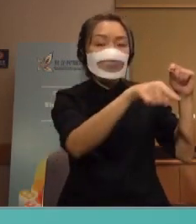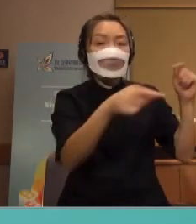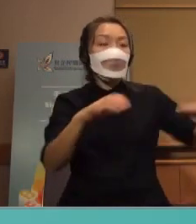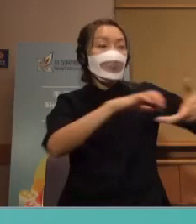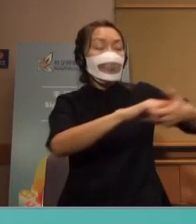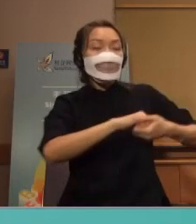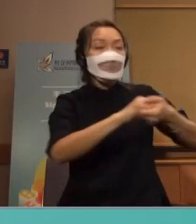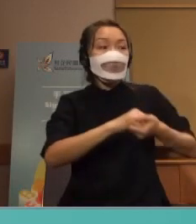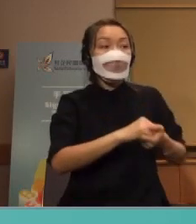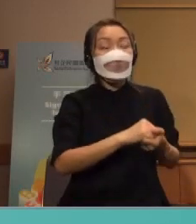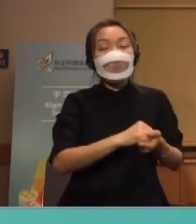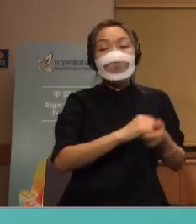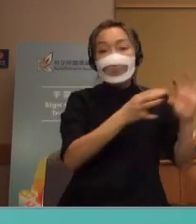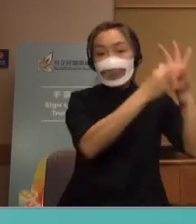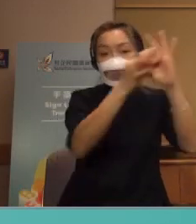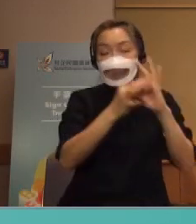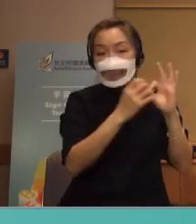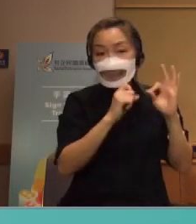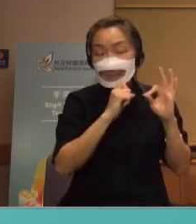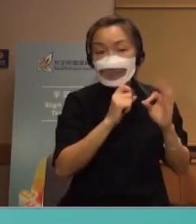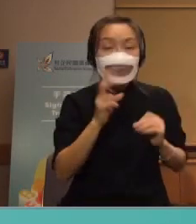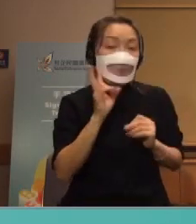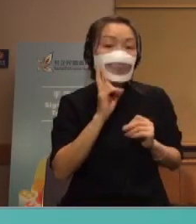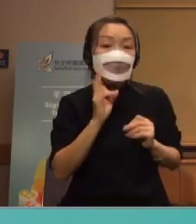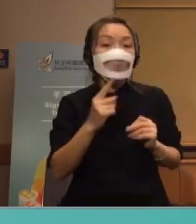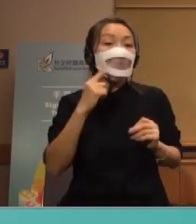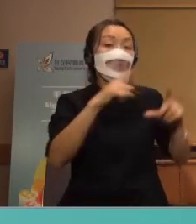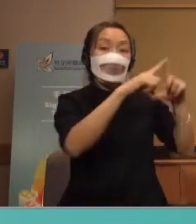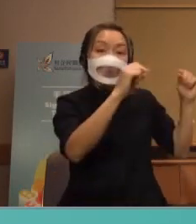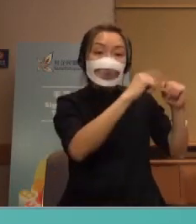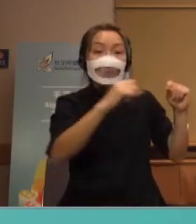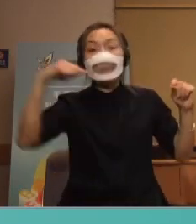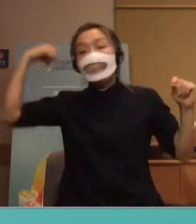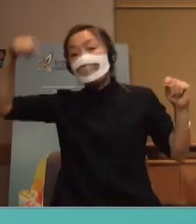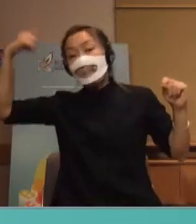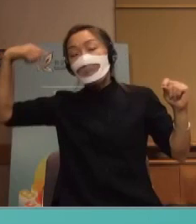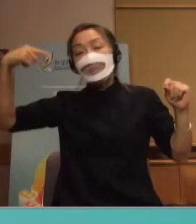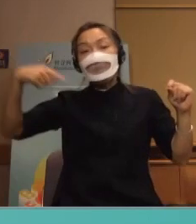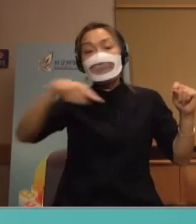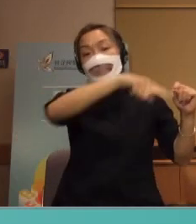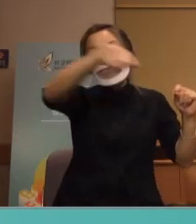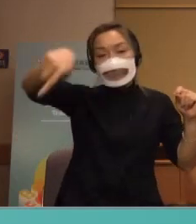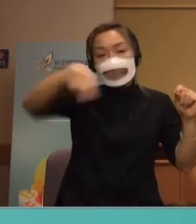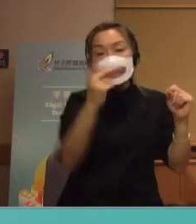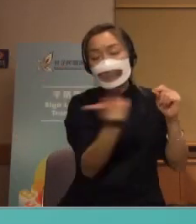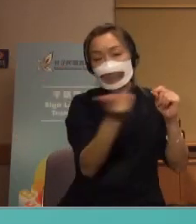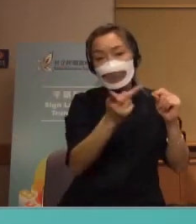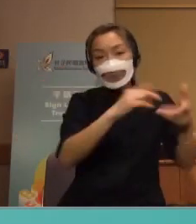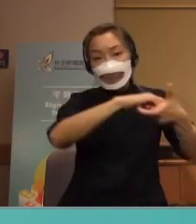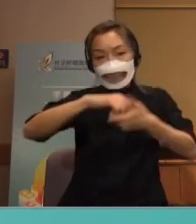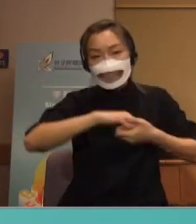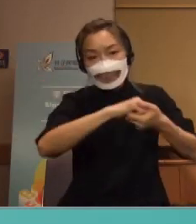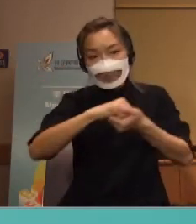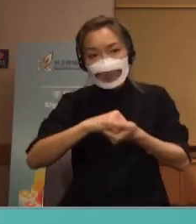And I think, from my own personal background, having sort of lived in these two, countries, I think this is probably one of the few things that